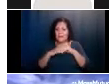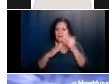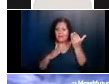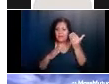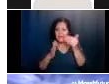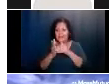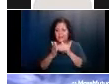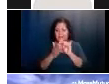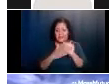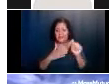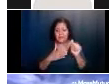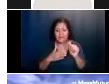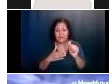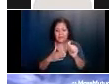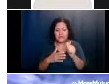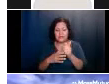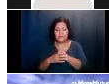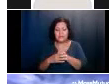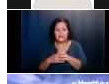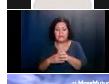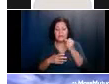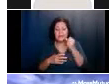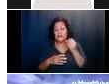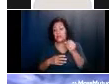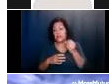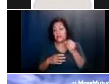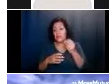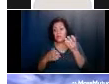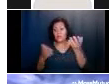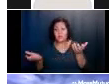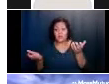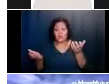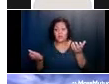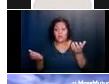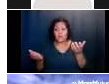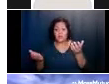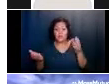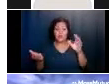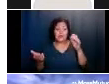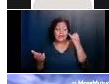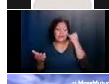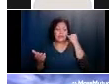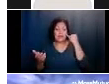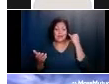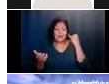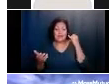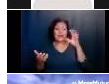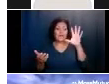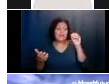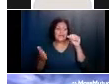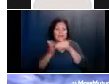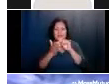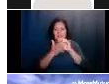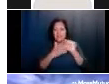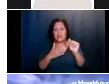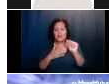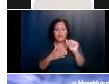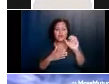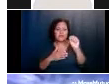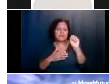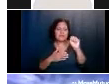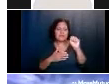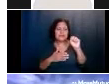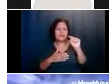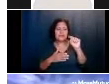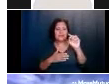the account. So a $50,000 settlement or something of that nature, just to